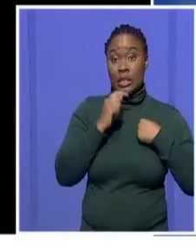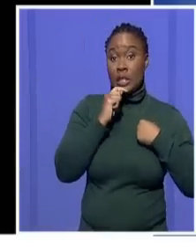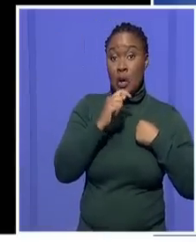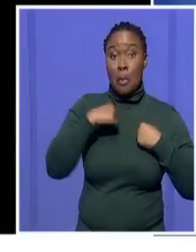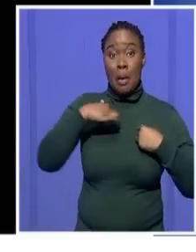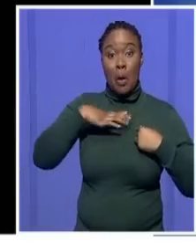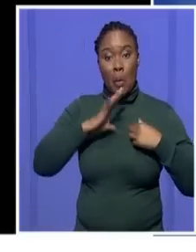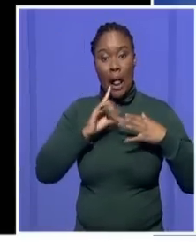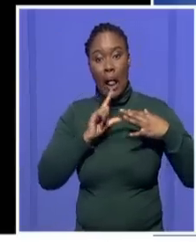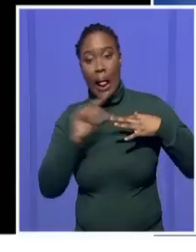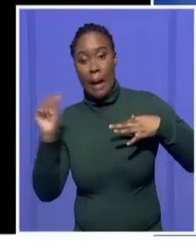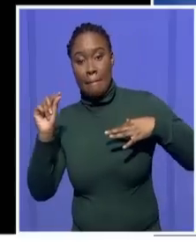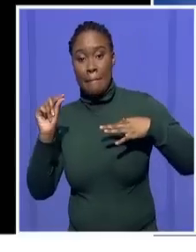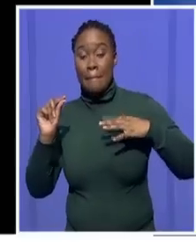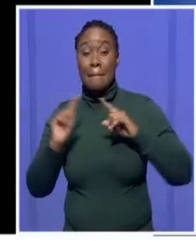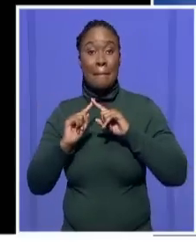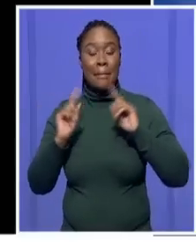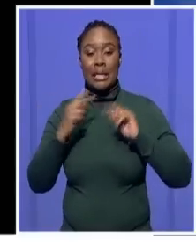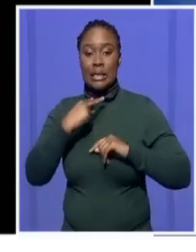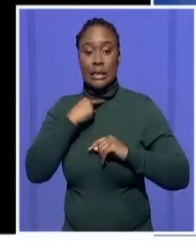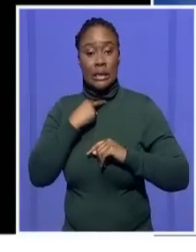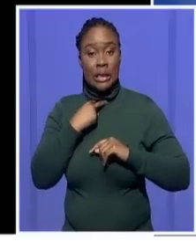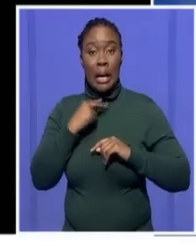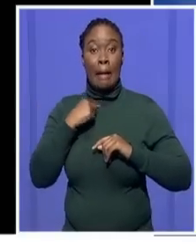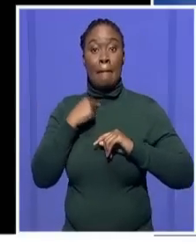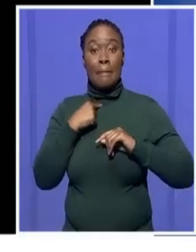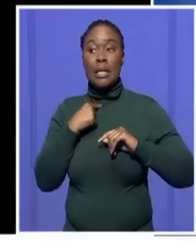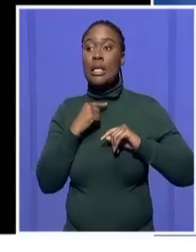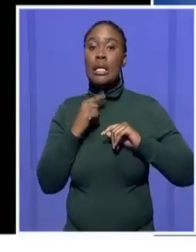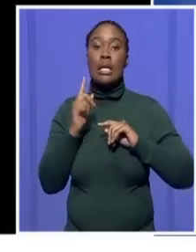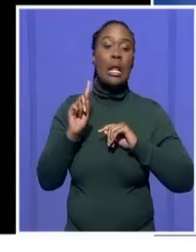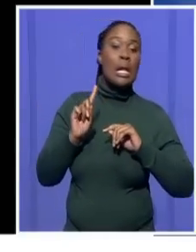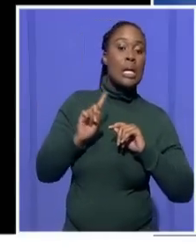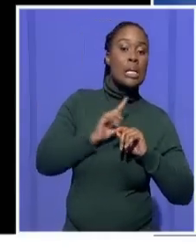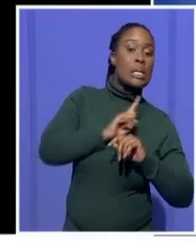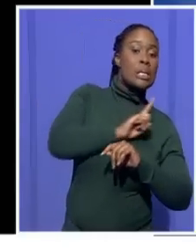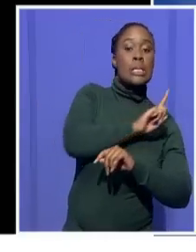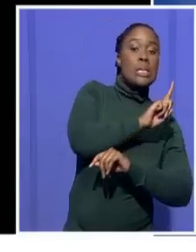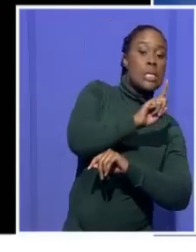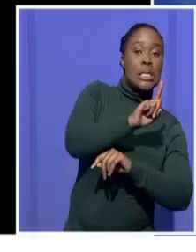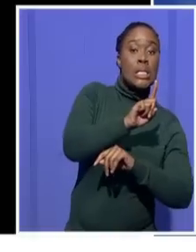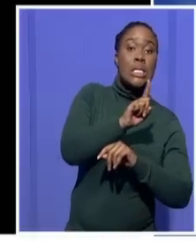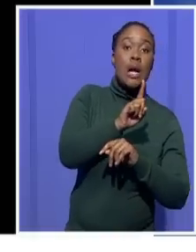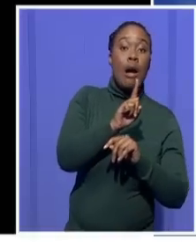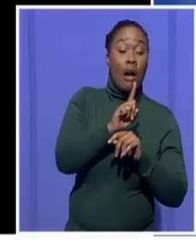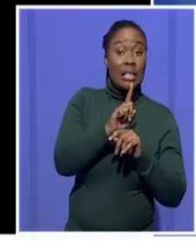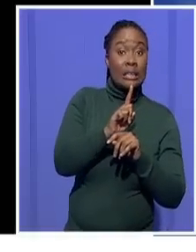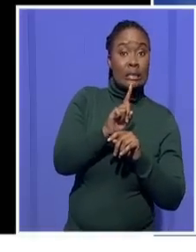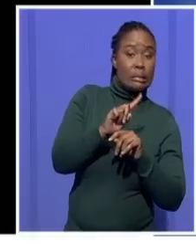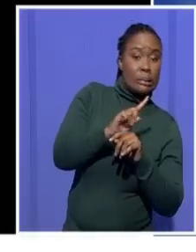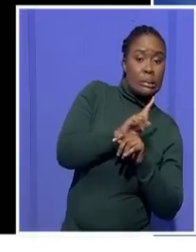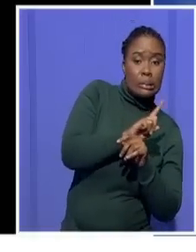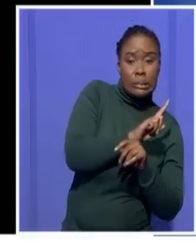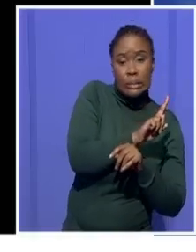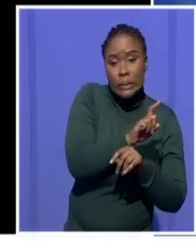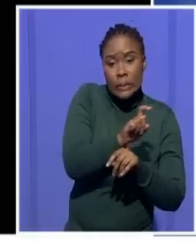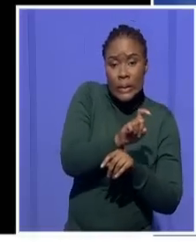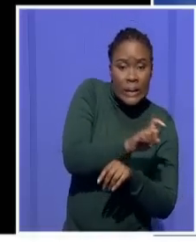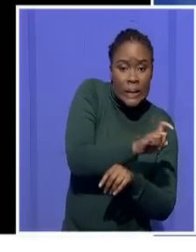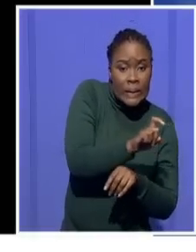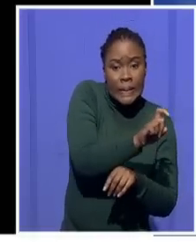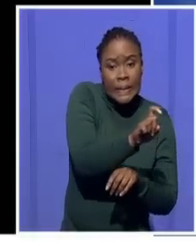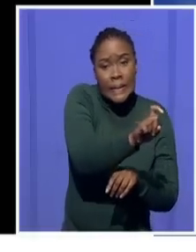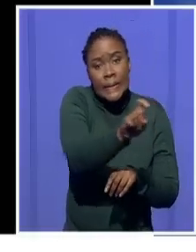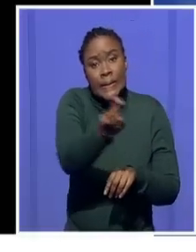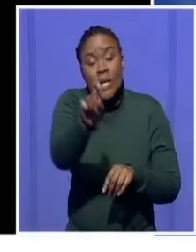this morning, had to go use unsavory methods, let me put it that way. Vehicles trapped in complexes